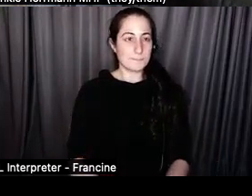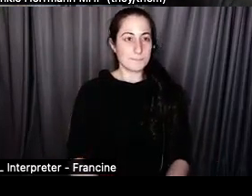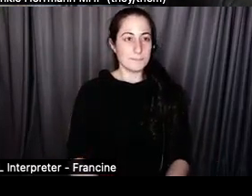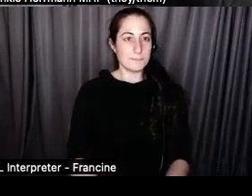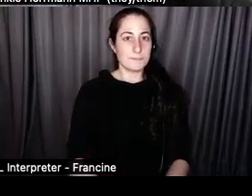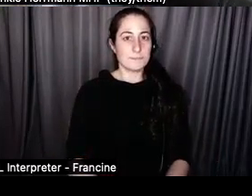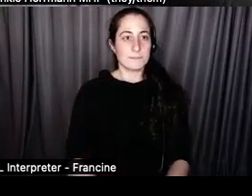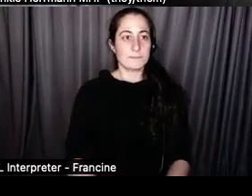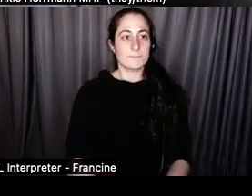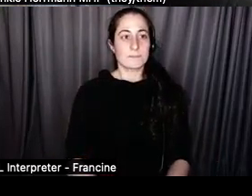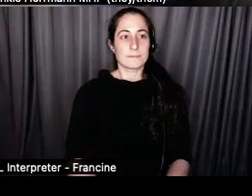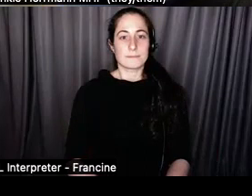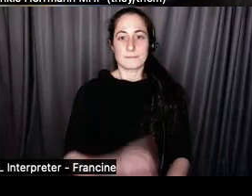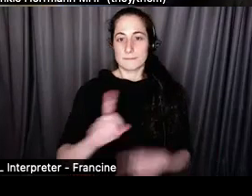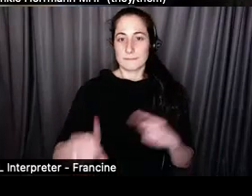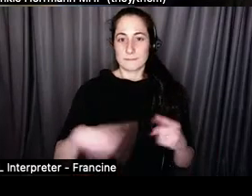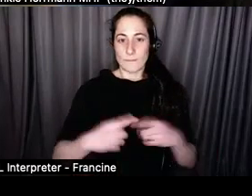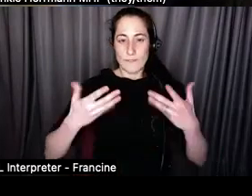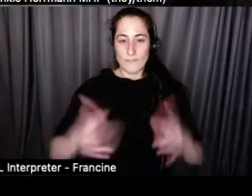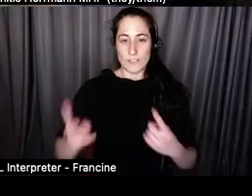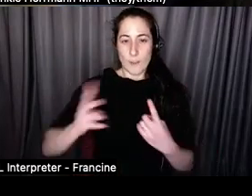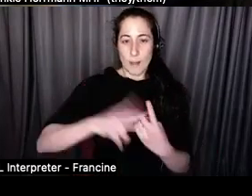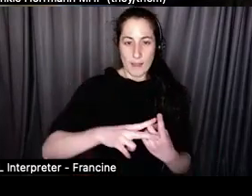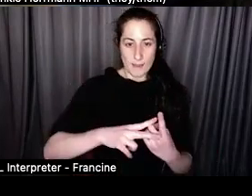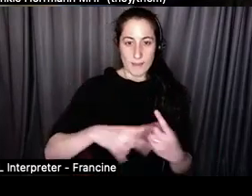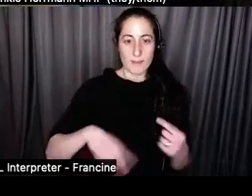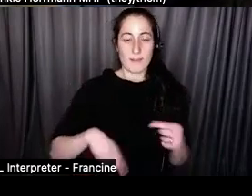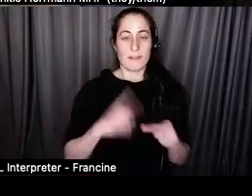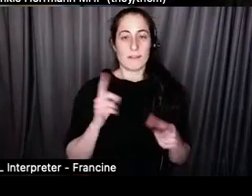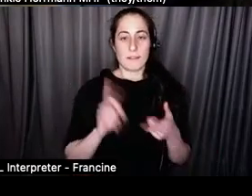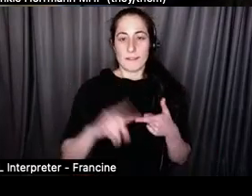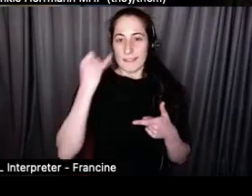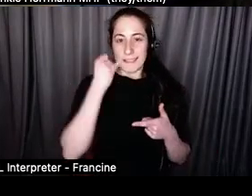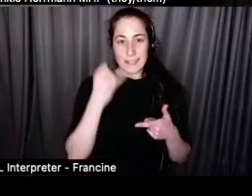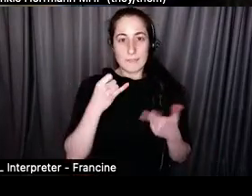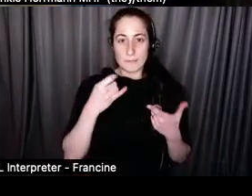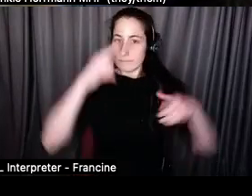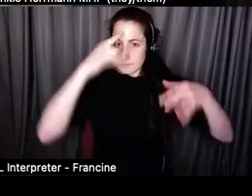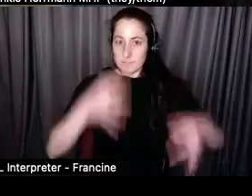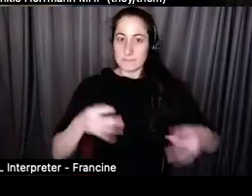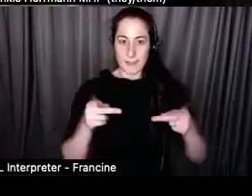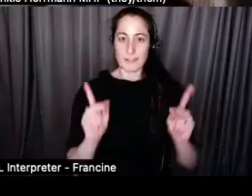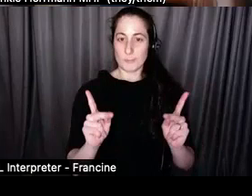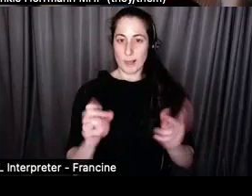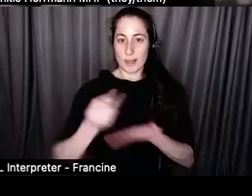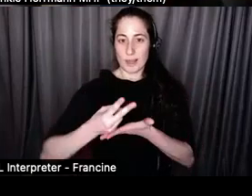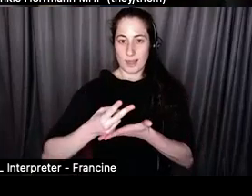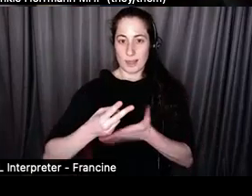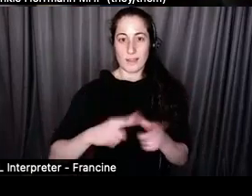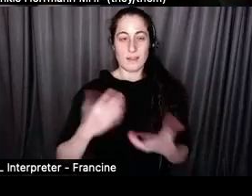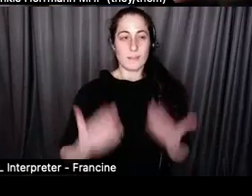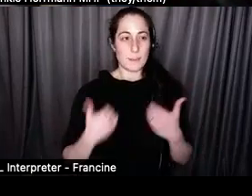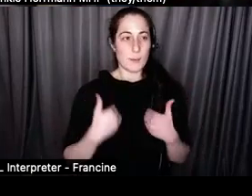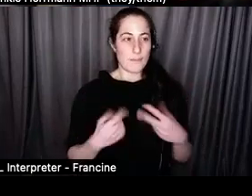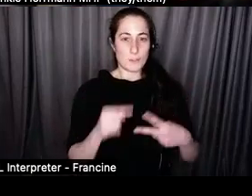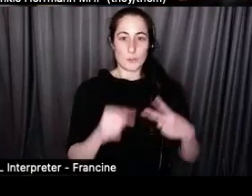So once you've applied, you then, and let's say you're determined to be eligible, you might fall into one of two